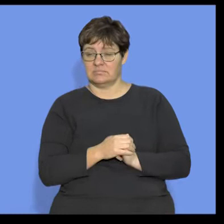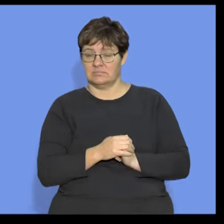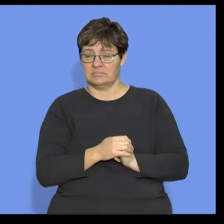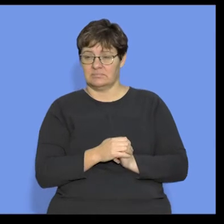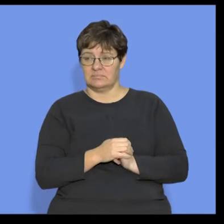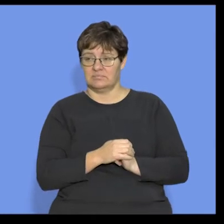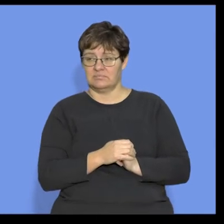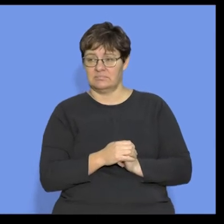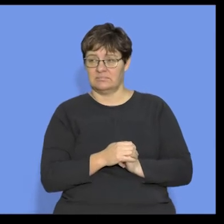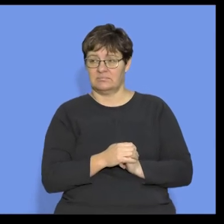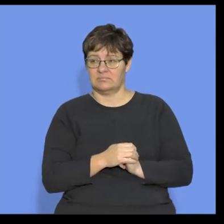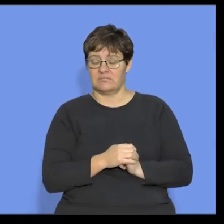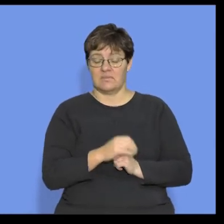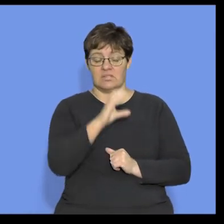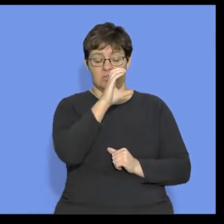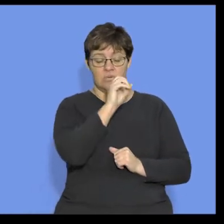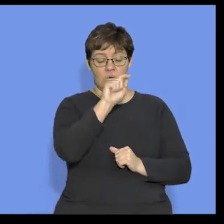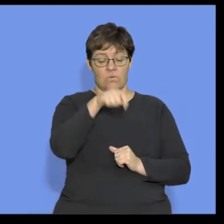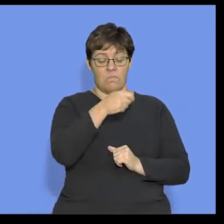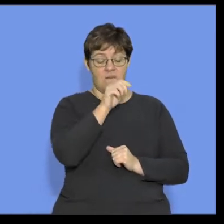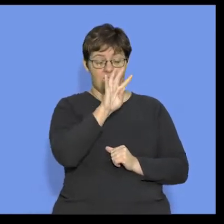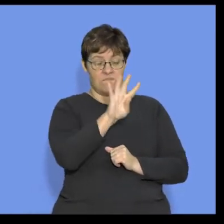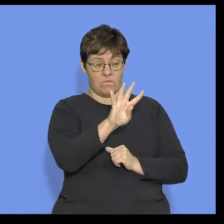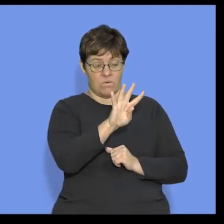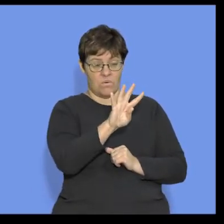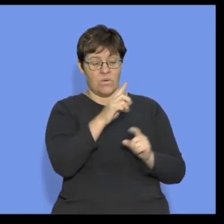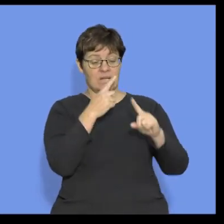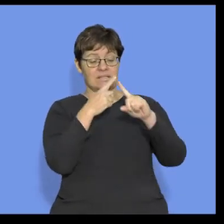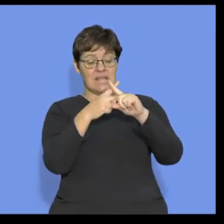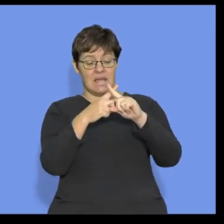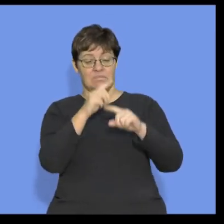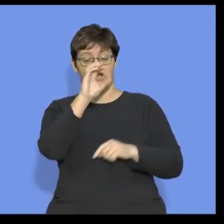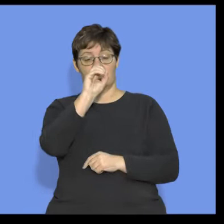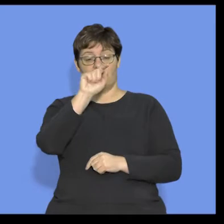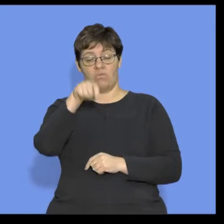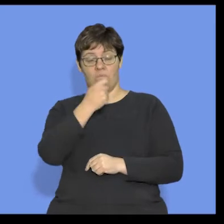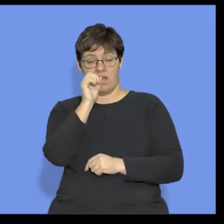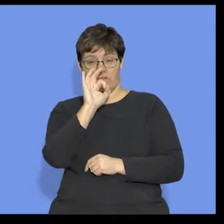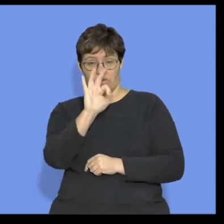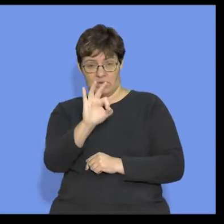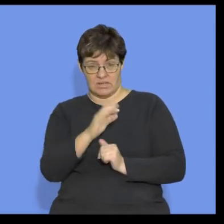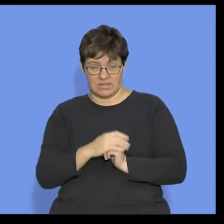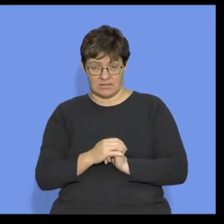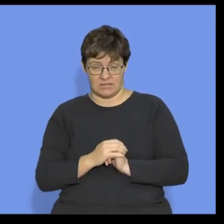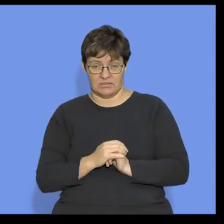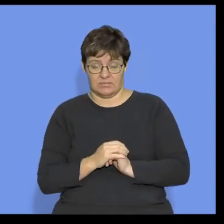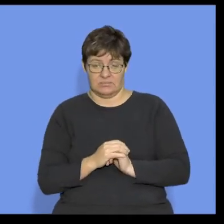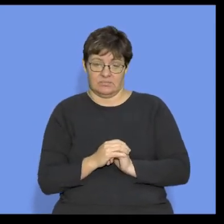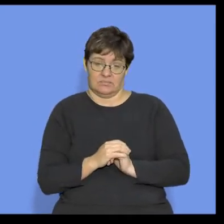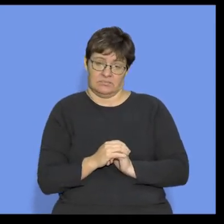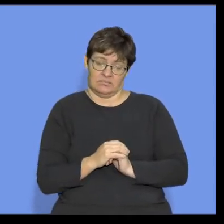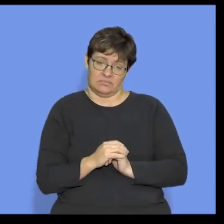in the second branch. So the probability that Peter wins race and tennis, it will be